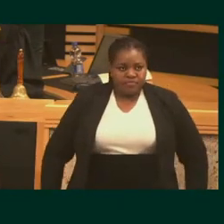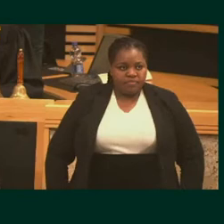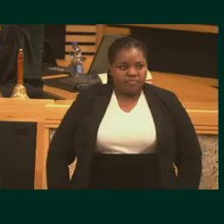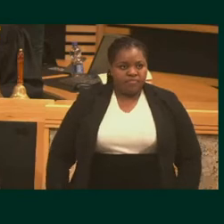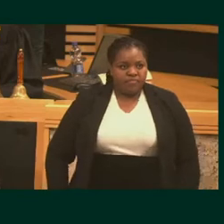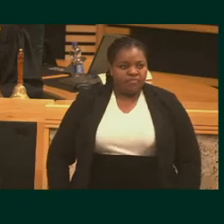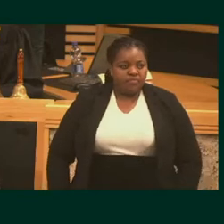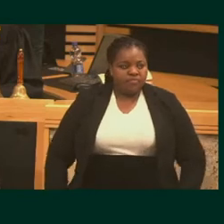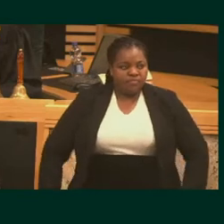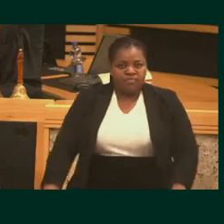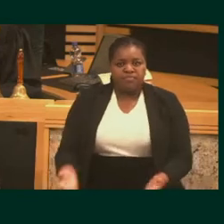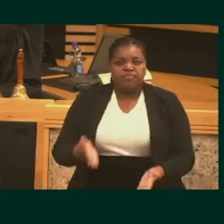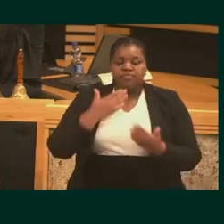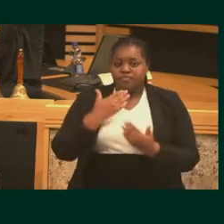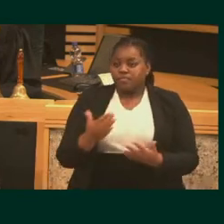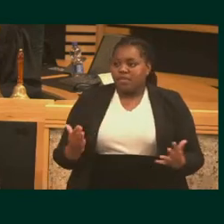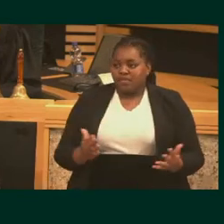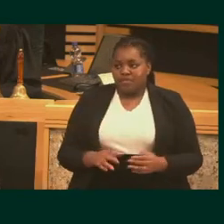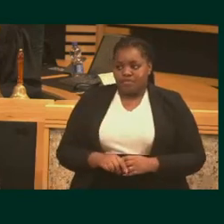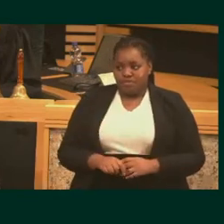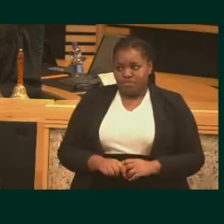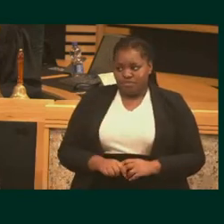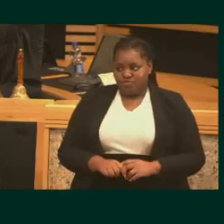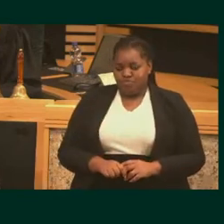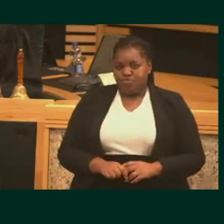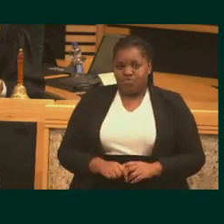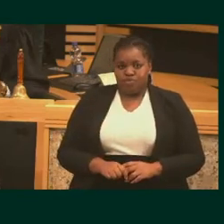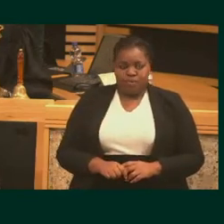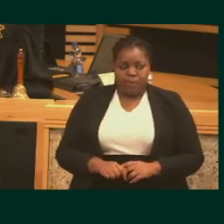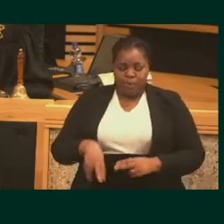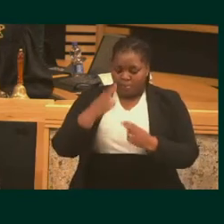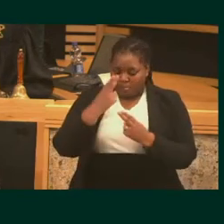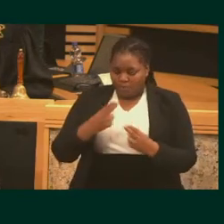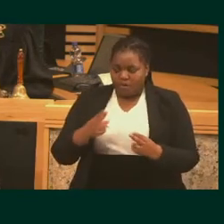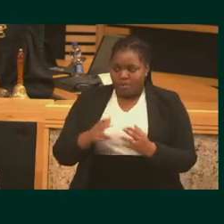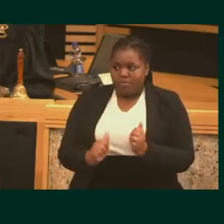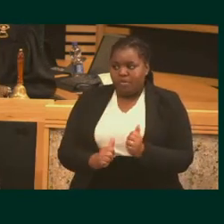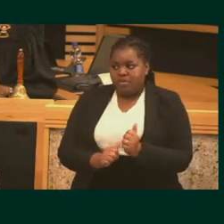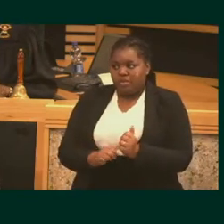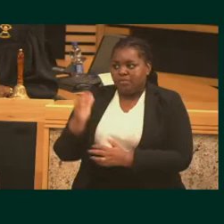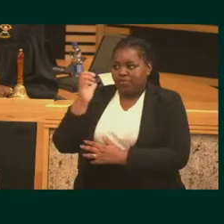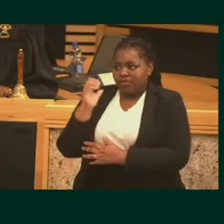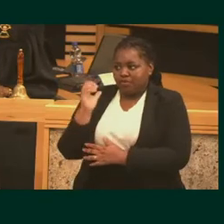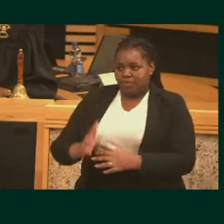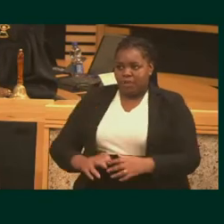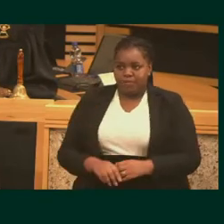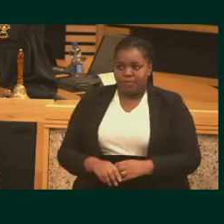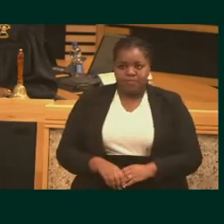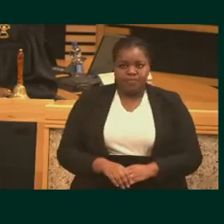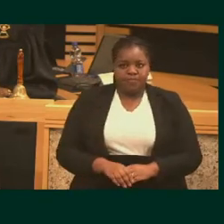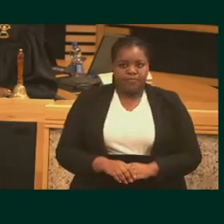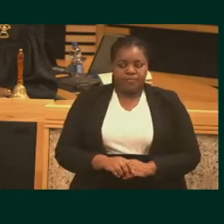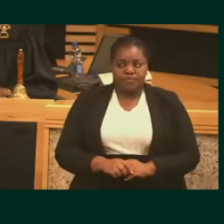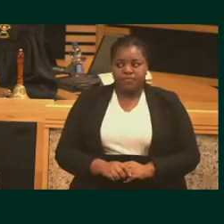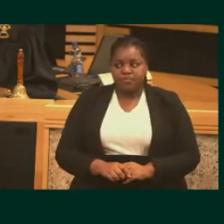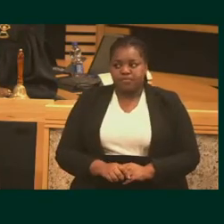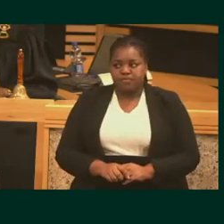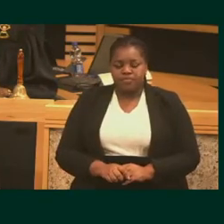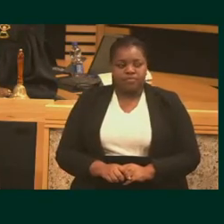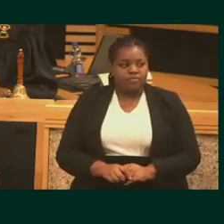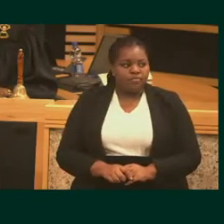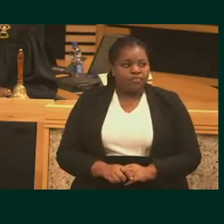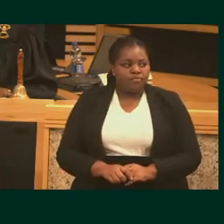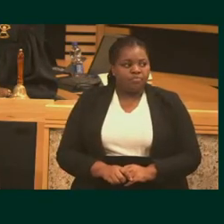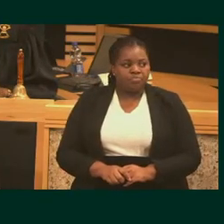Lela thank you very much honorable Deputy speaker I